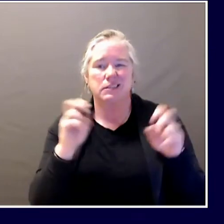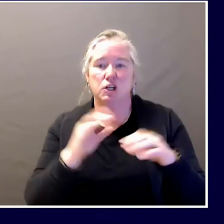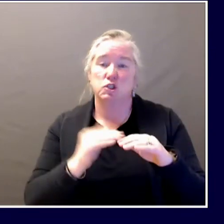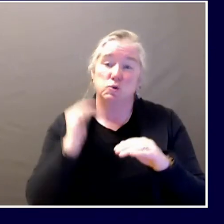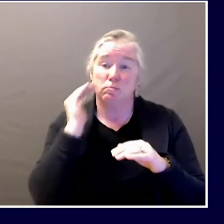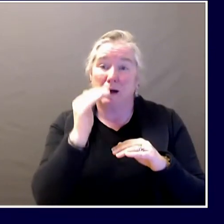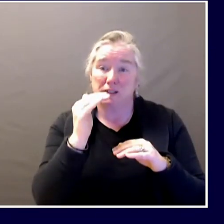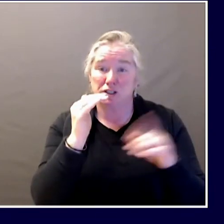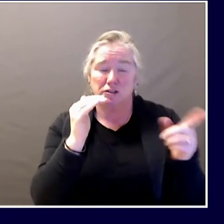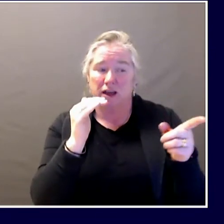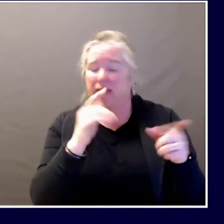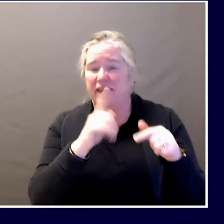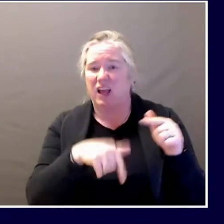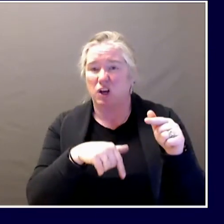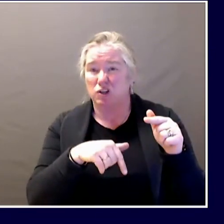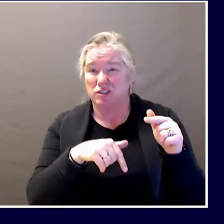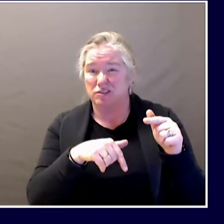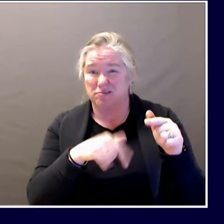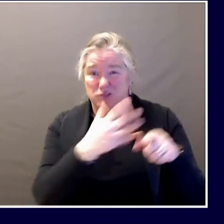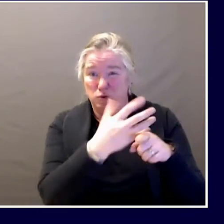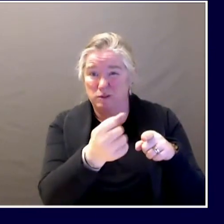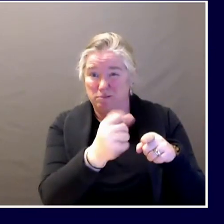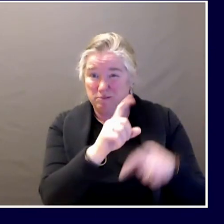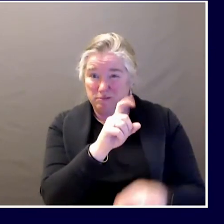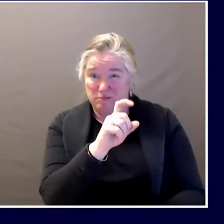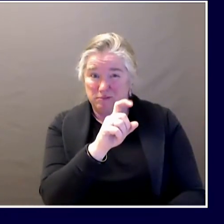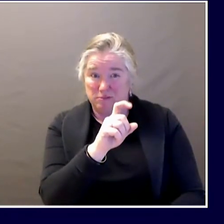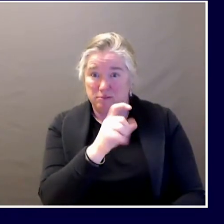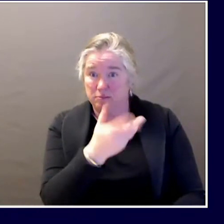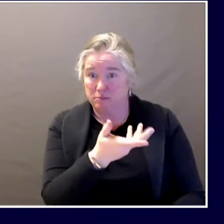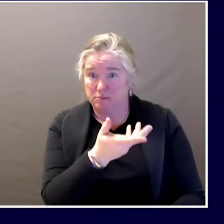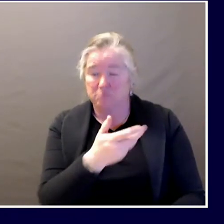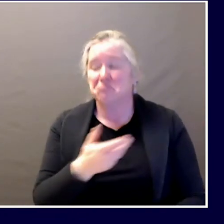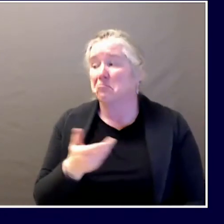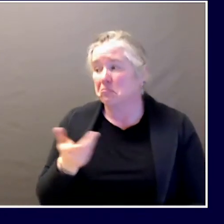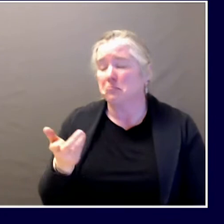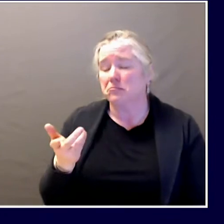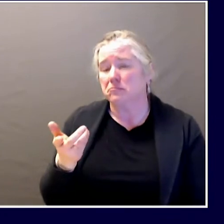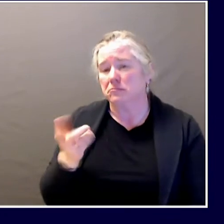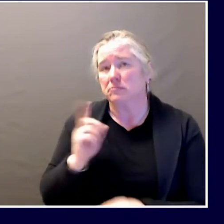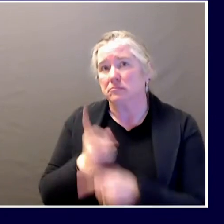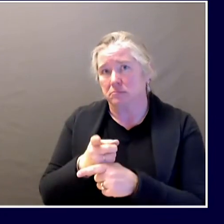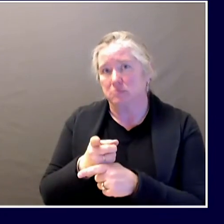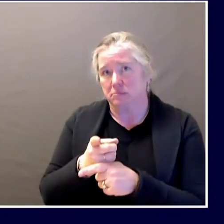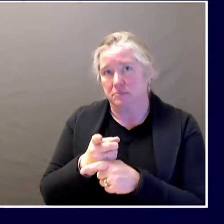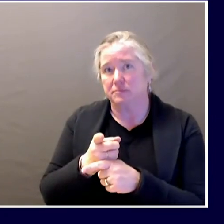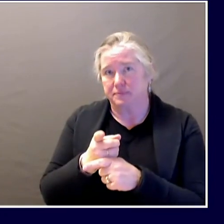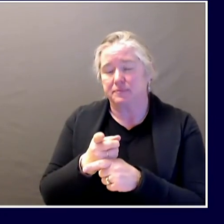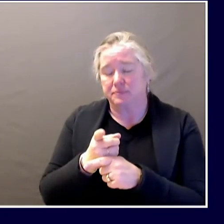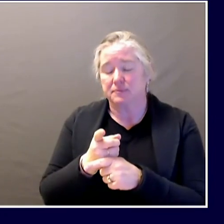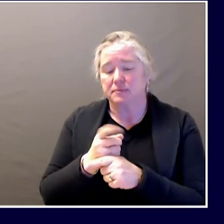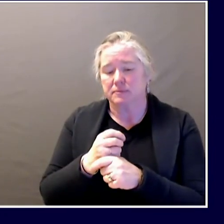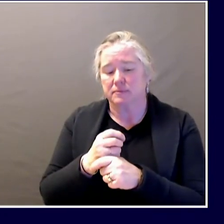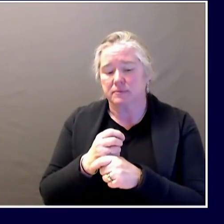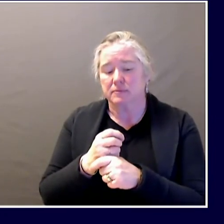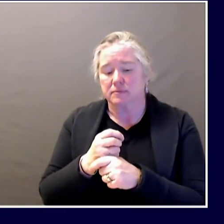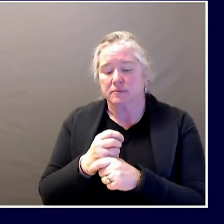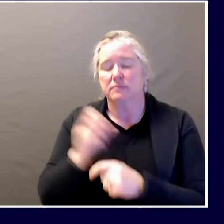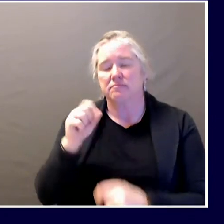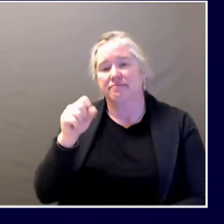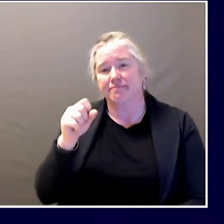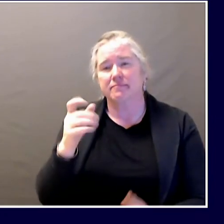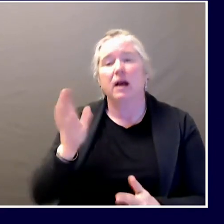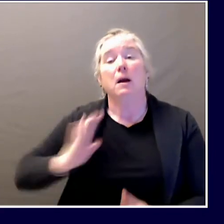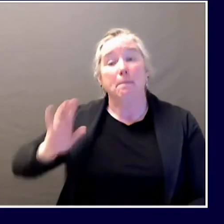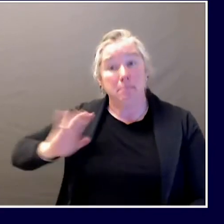many appointments as they had doses. Is that fair to say? Yeah, you are correct, Steve. This is, although earlier on,